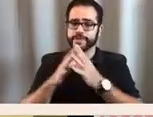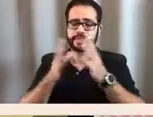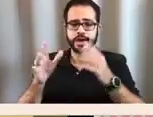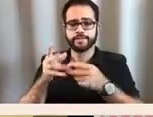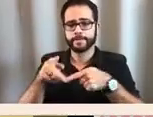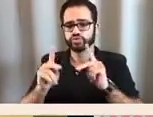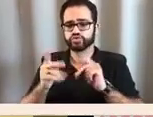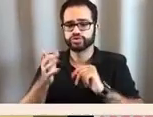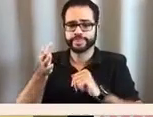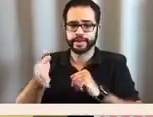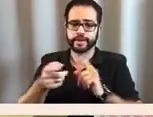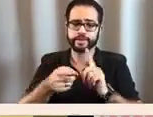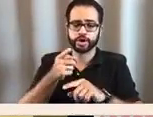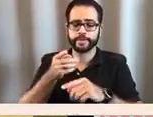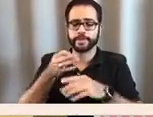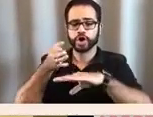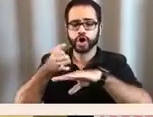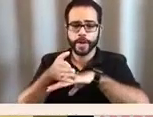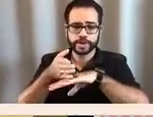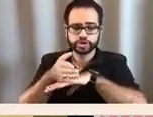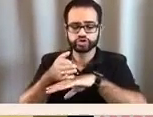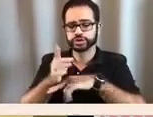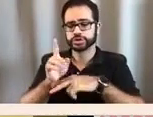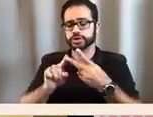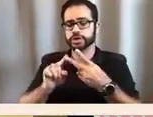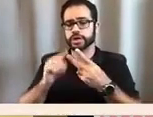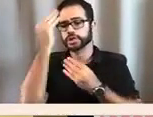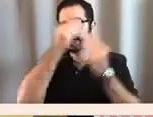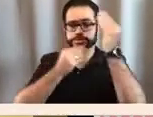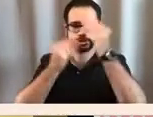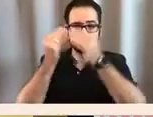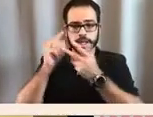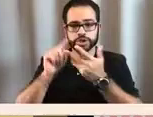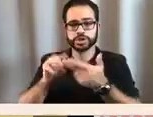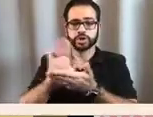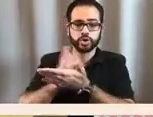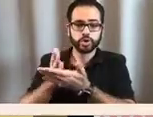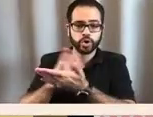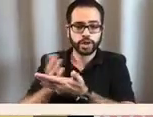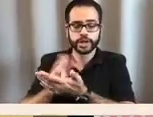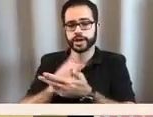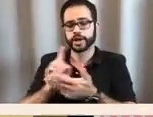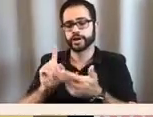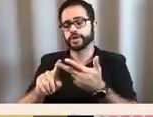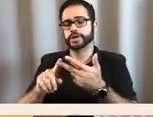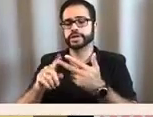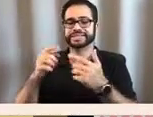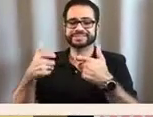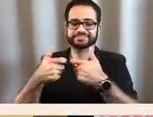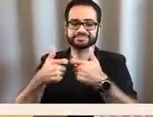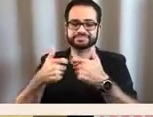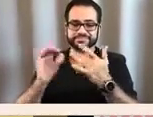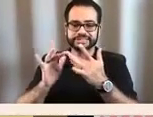here, from carpentry, cosmetology, culinary arts, digital design.